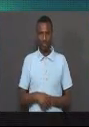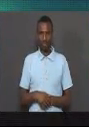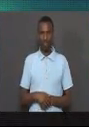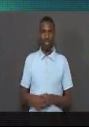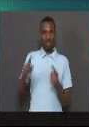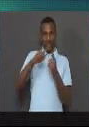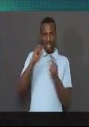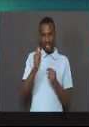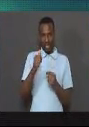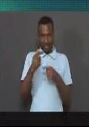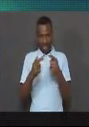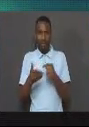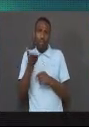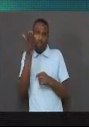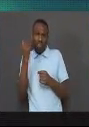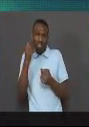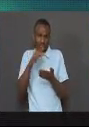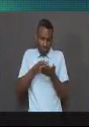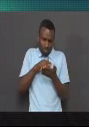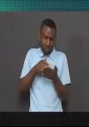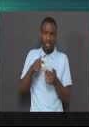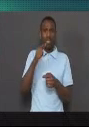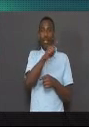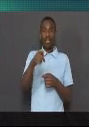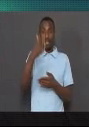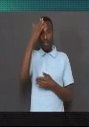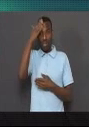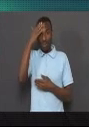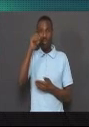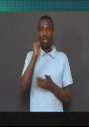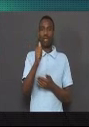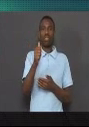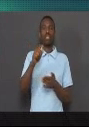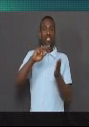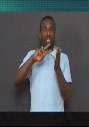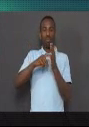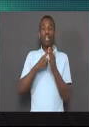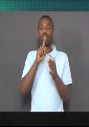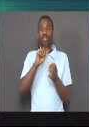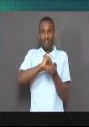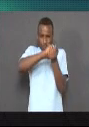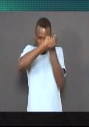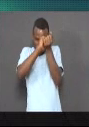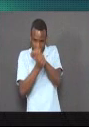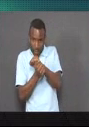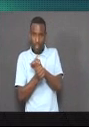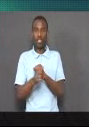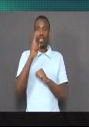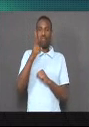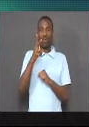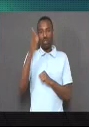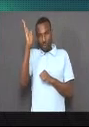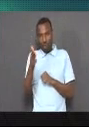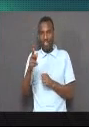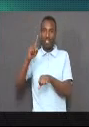From previous studies, you know that acceleration is the rate of change of velocity.